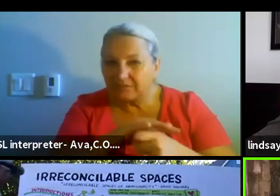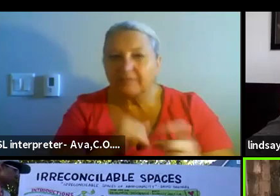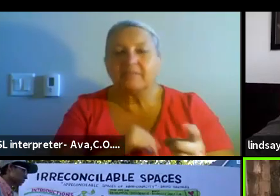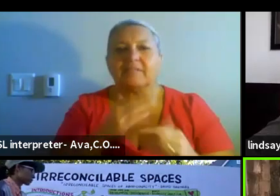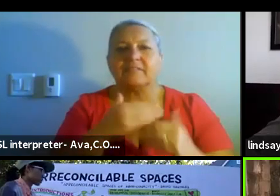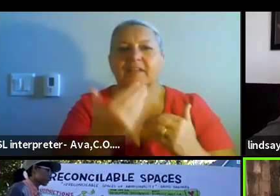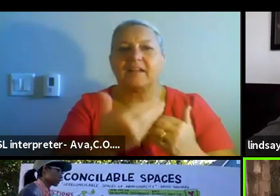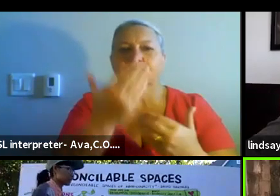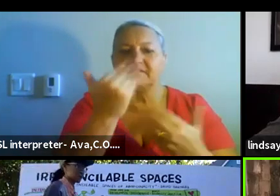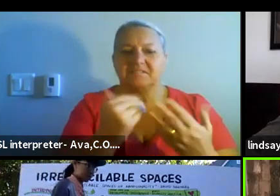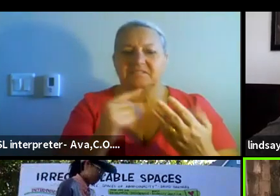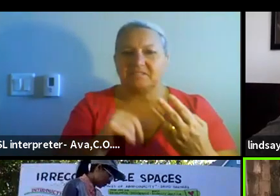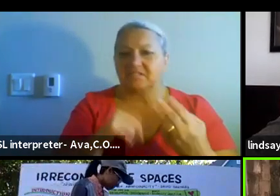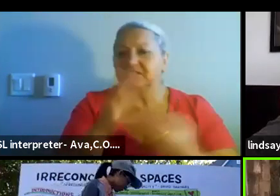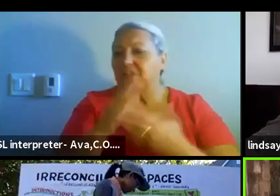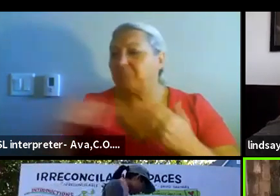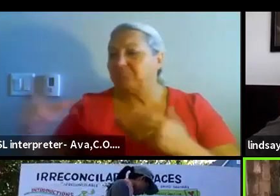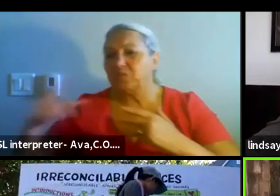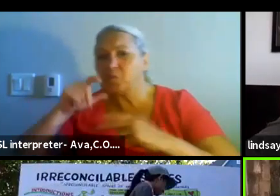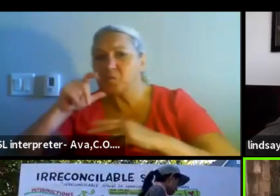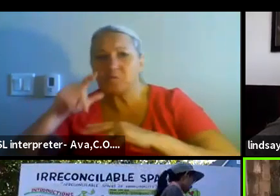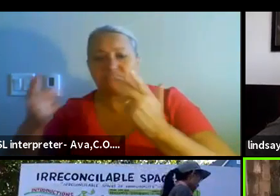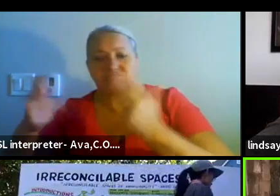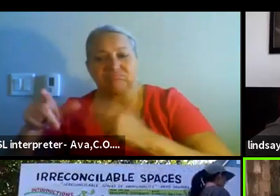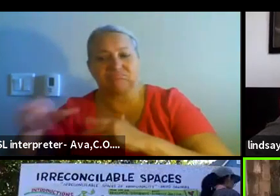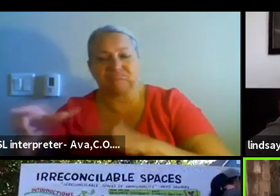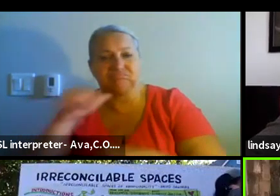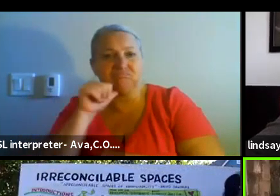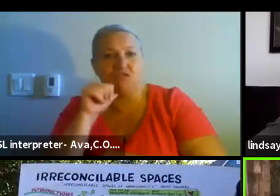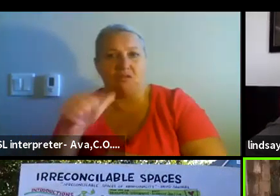of the non-Indigenous were U of T students